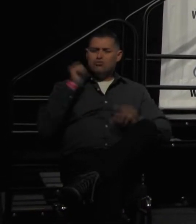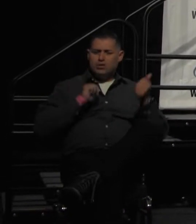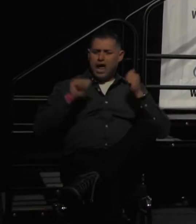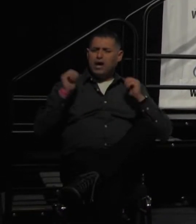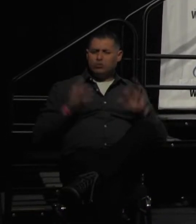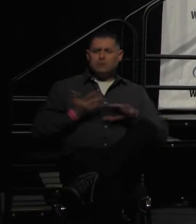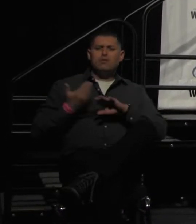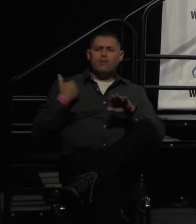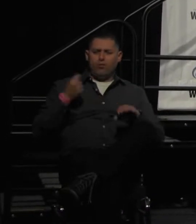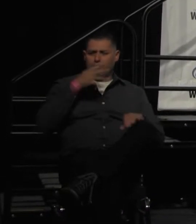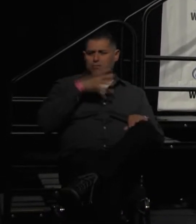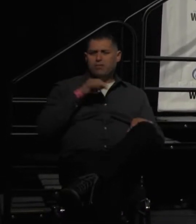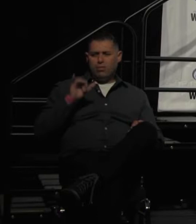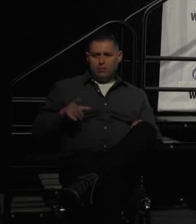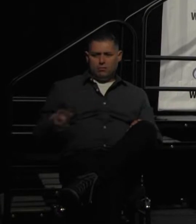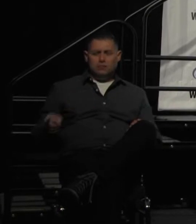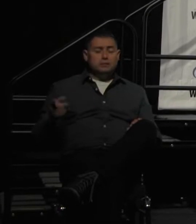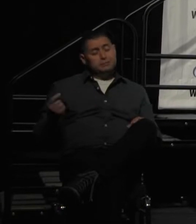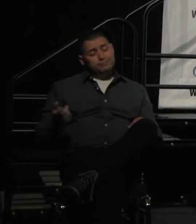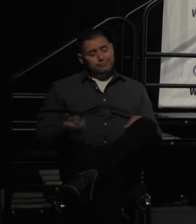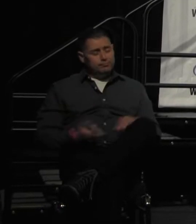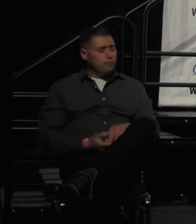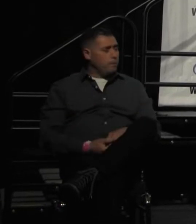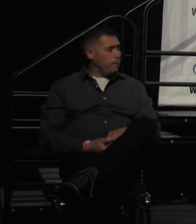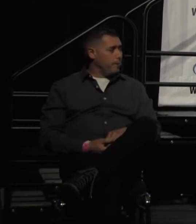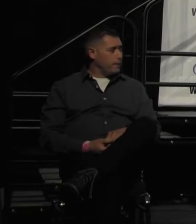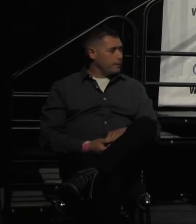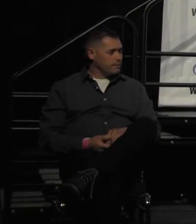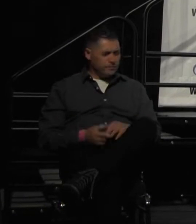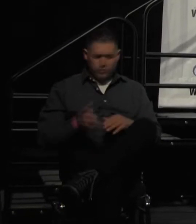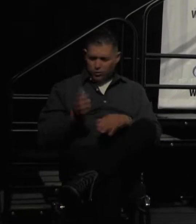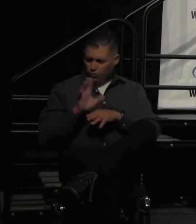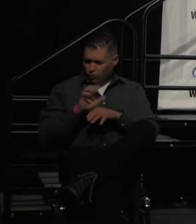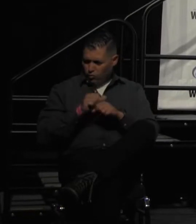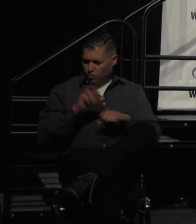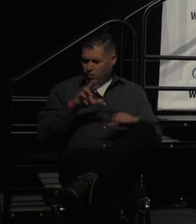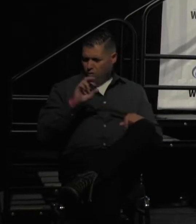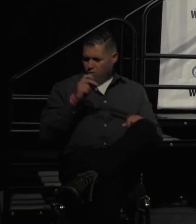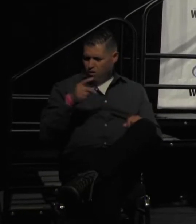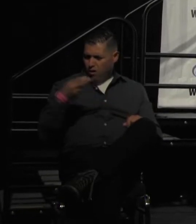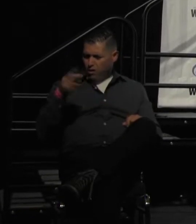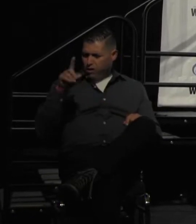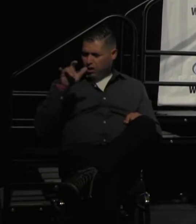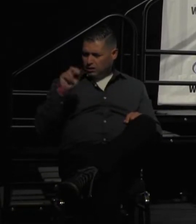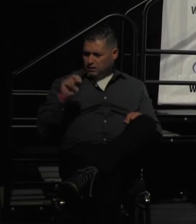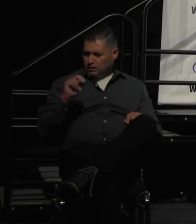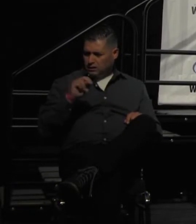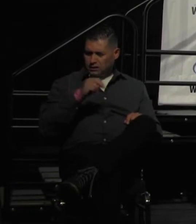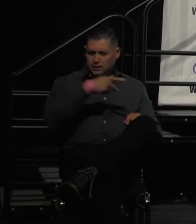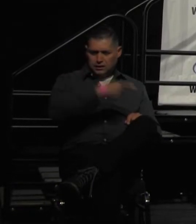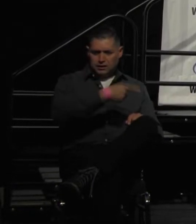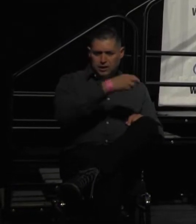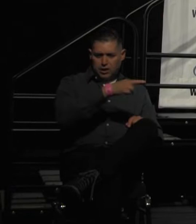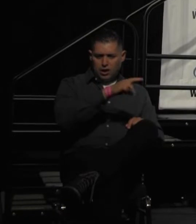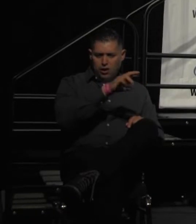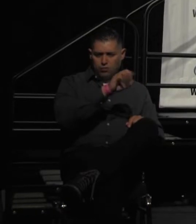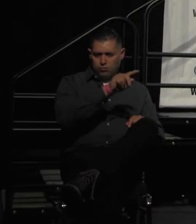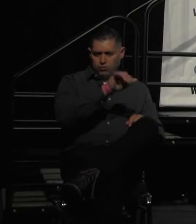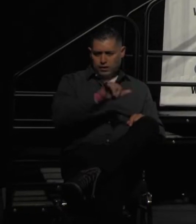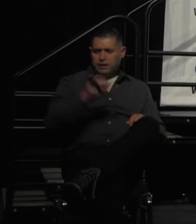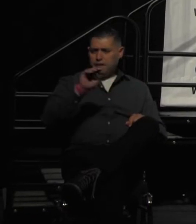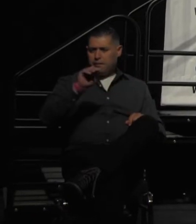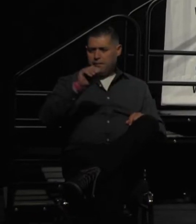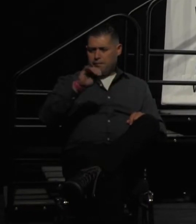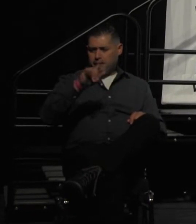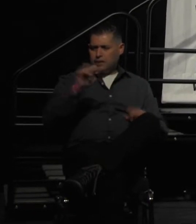good. What was it? What movie she was in with Rock Hudson? Pretty Maids All on the Road. Pretty Maids on the Road. Yeah, she